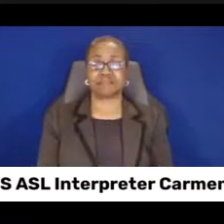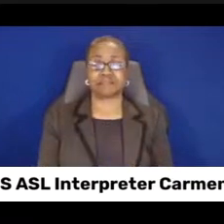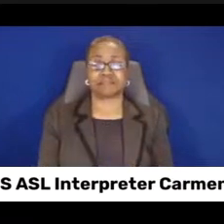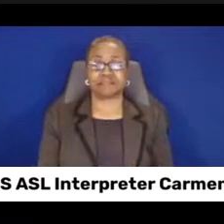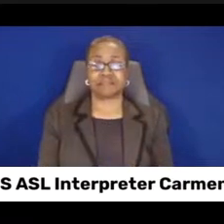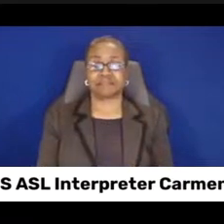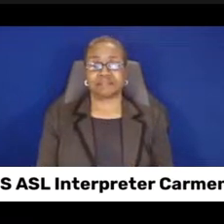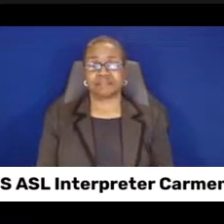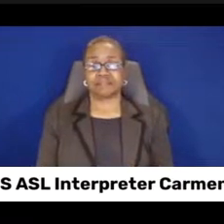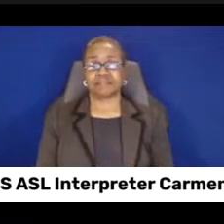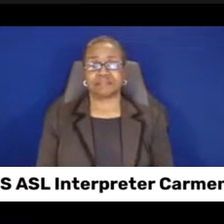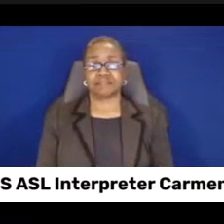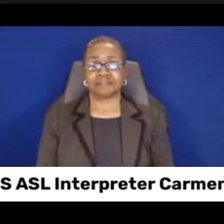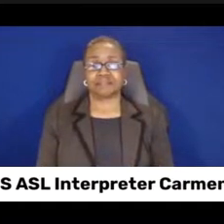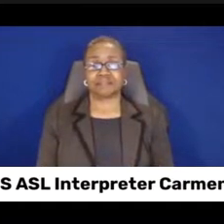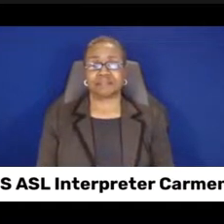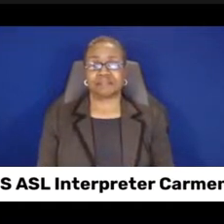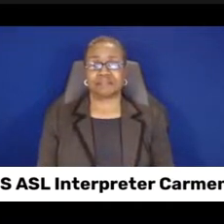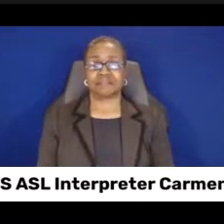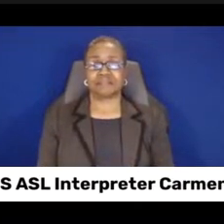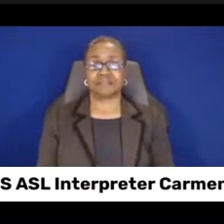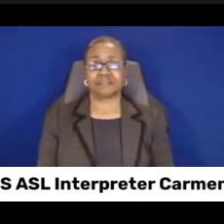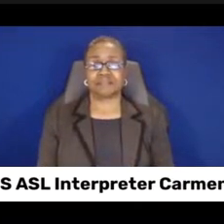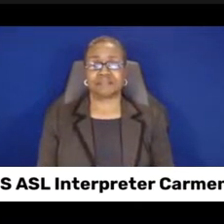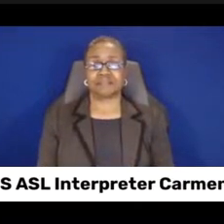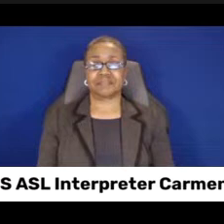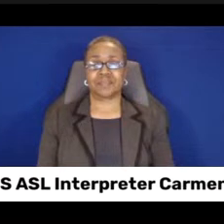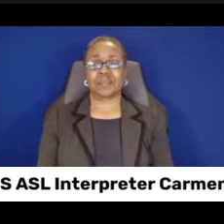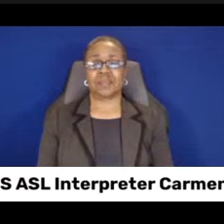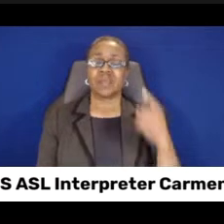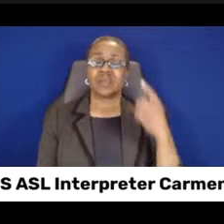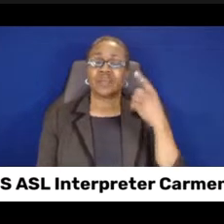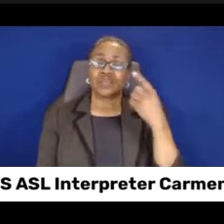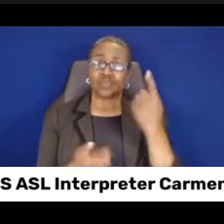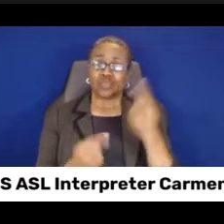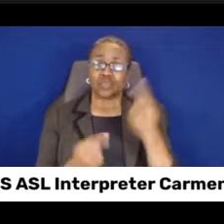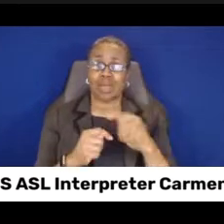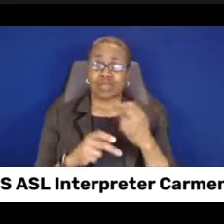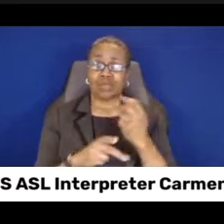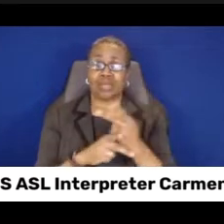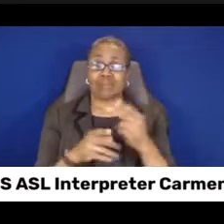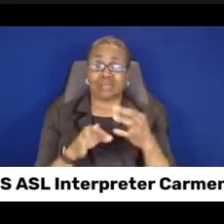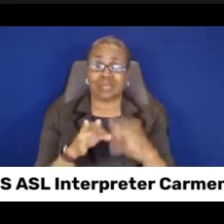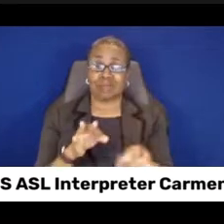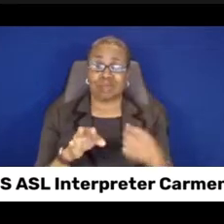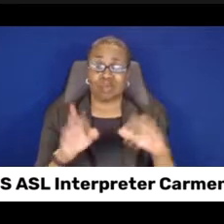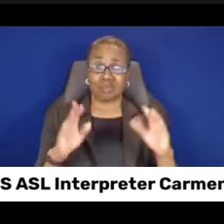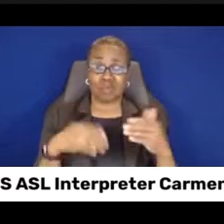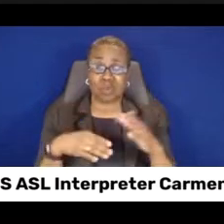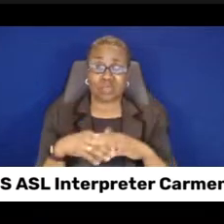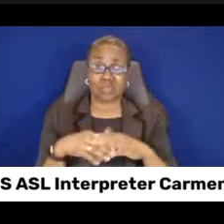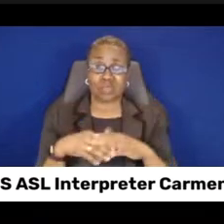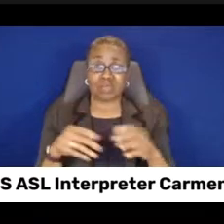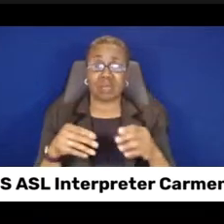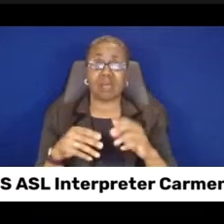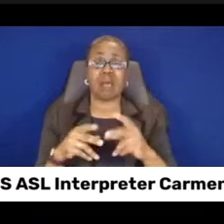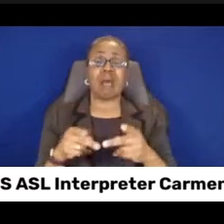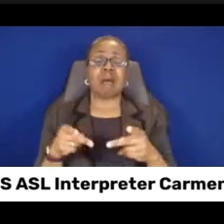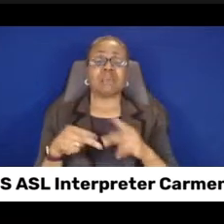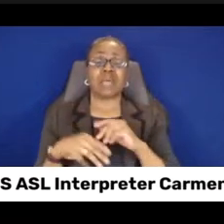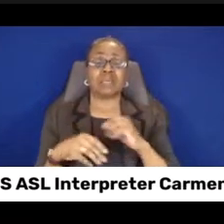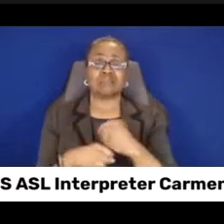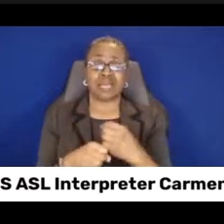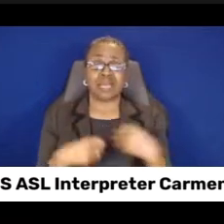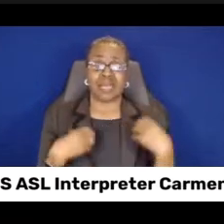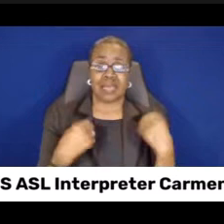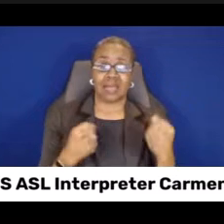So, for simplicity's sake today, we're going to focus on placemaking and health on